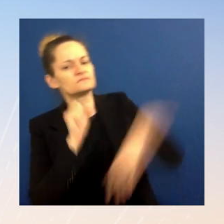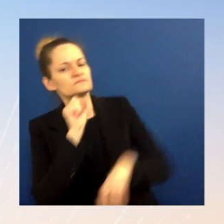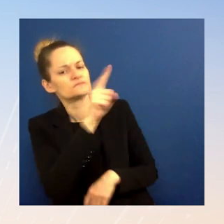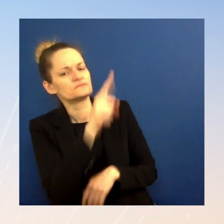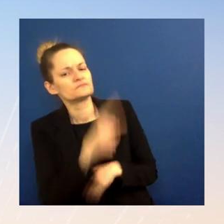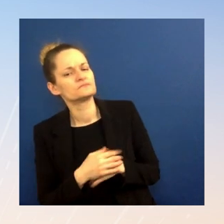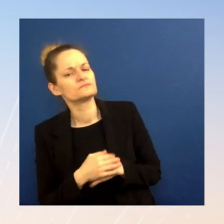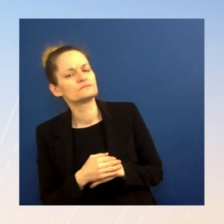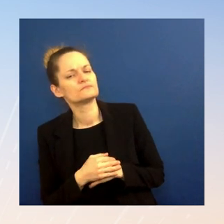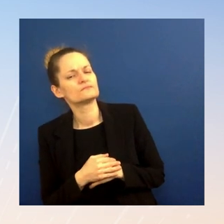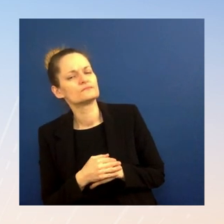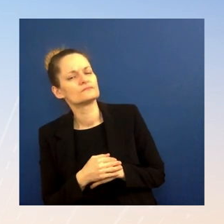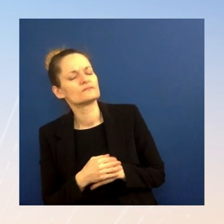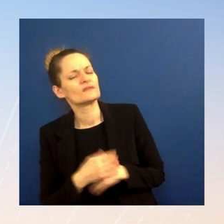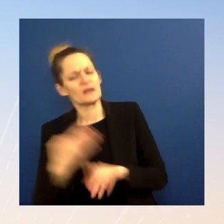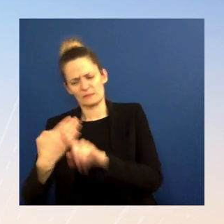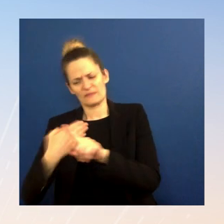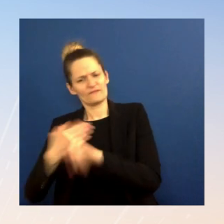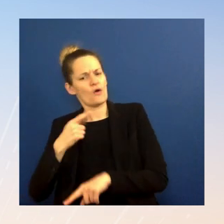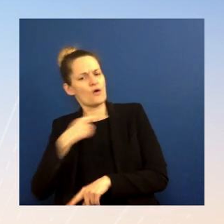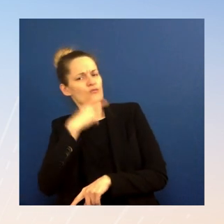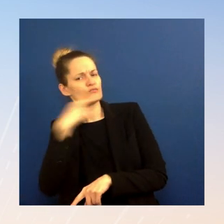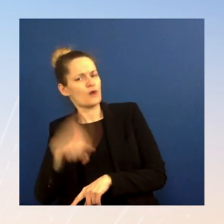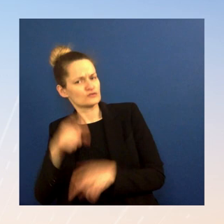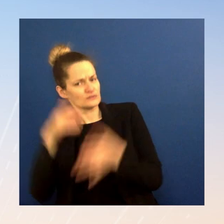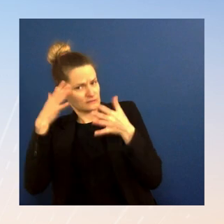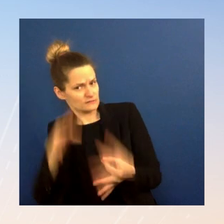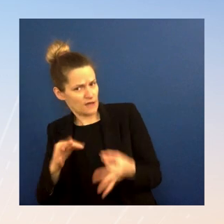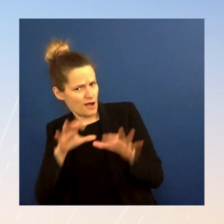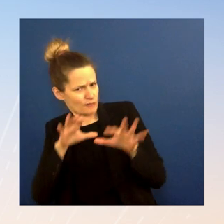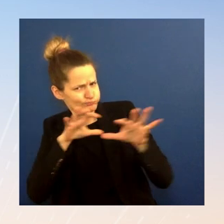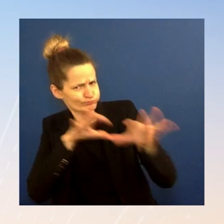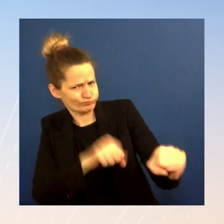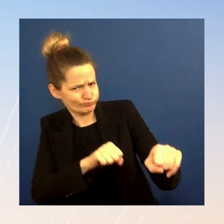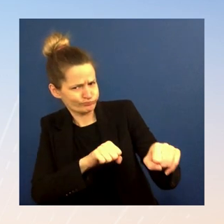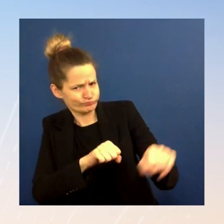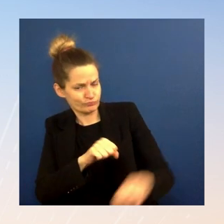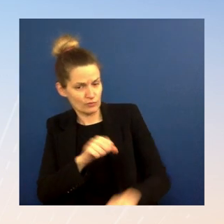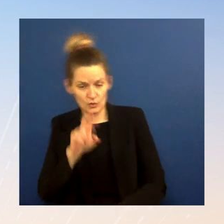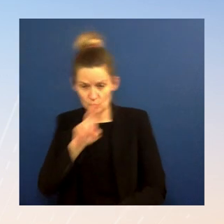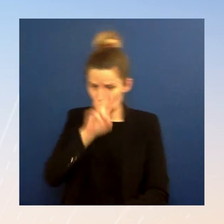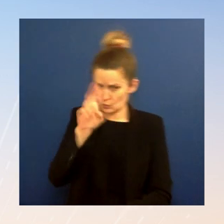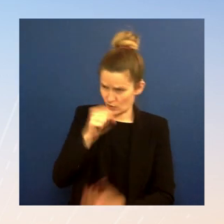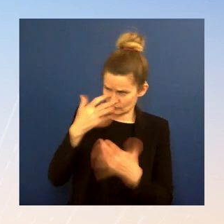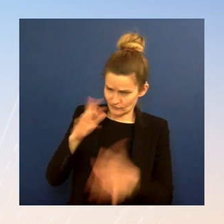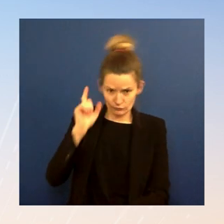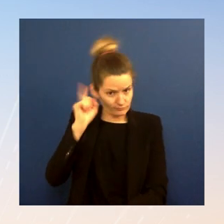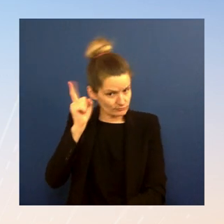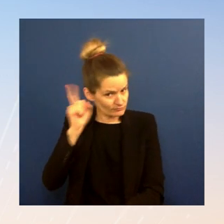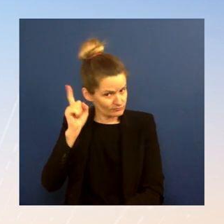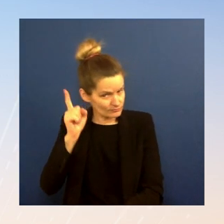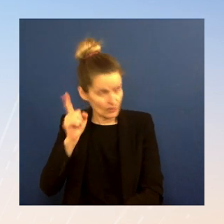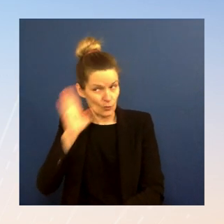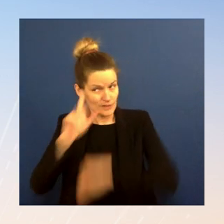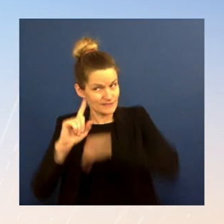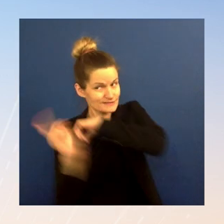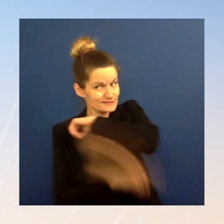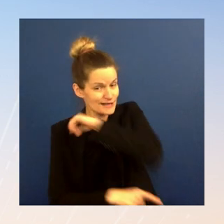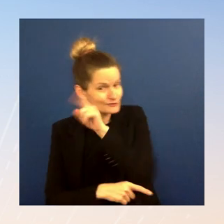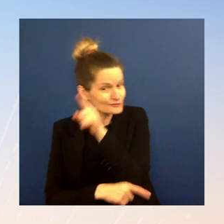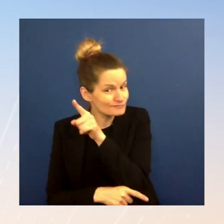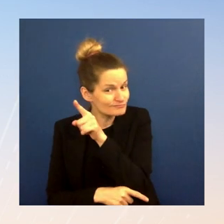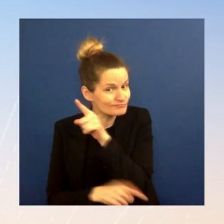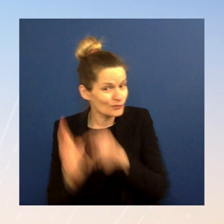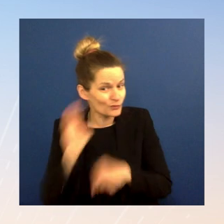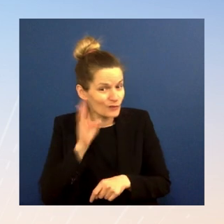that. With China, you've just said if they do help Russia, that there will be consequences, but you haven't said specifically that they will be sanctions. Can you